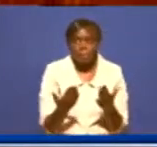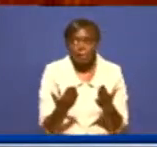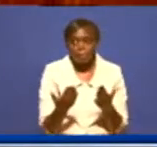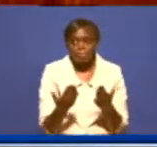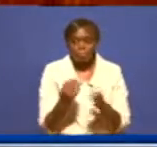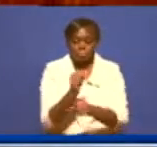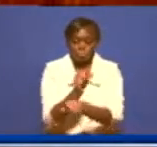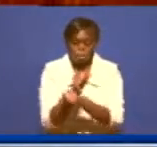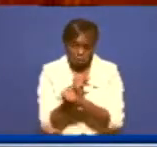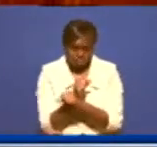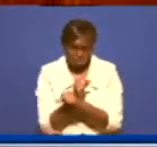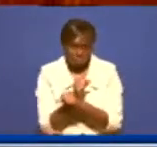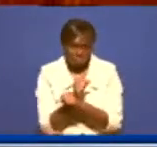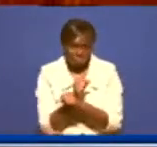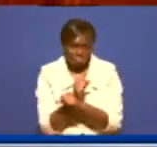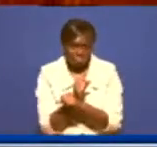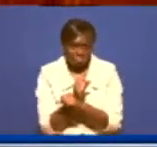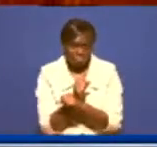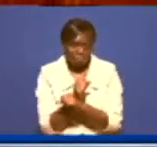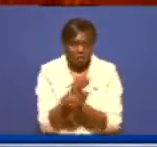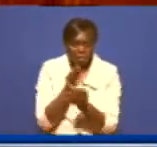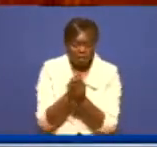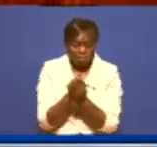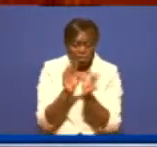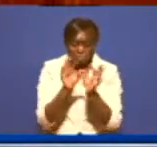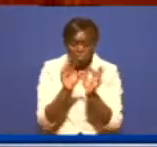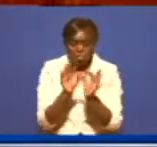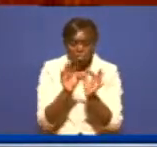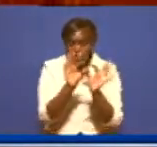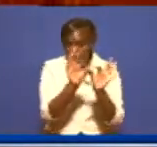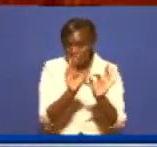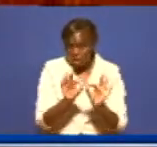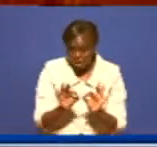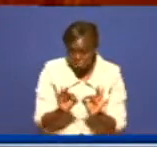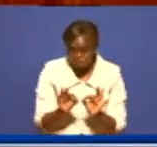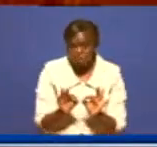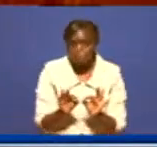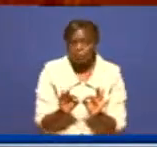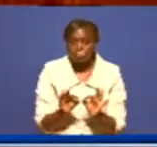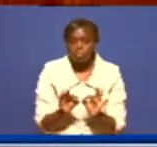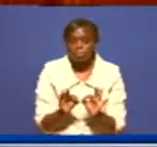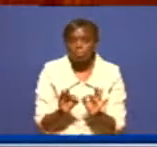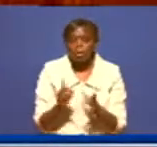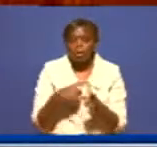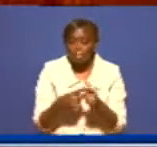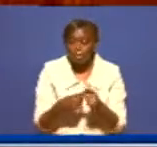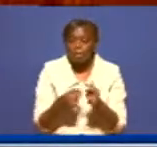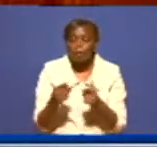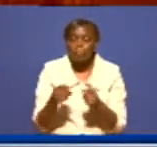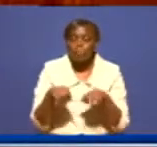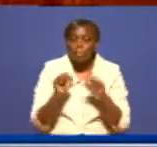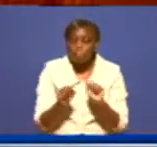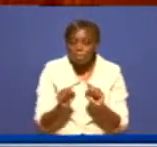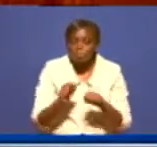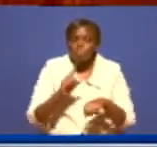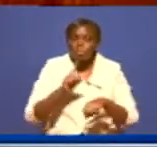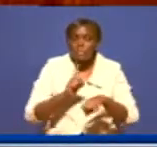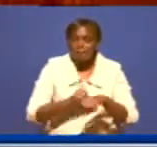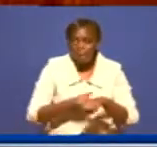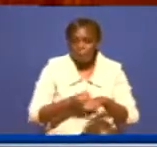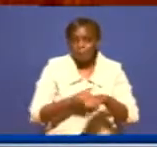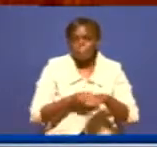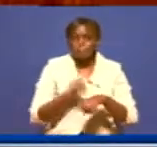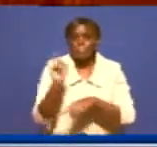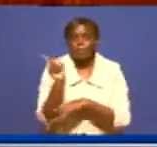safeguarded in either a custodial or an interest-bearing account, then there are chances that by the time